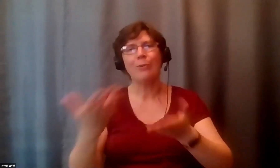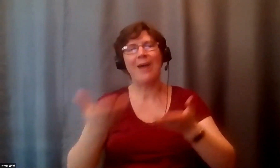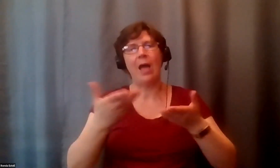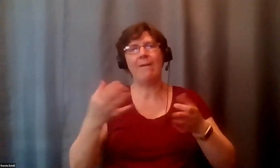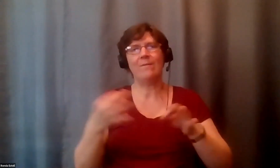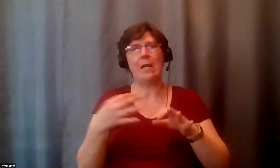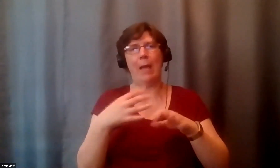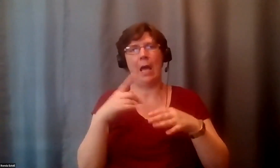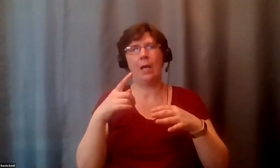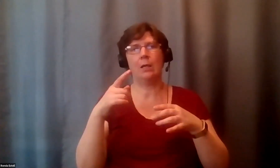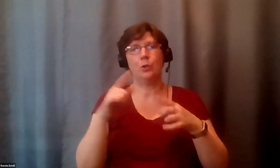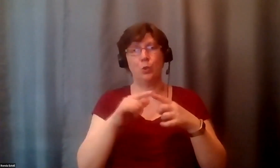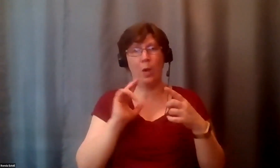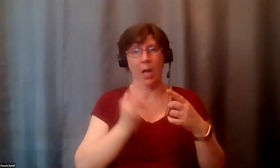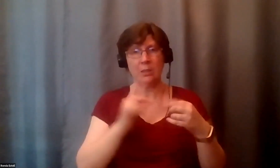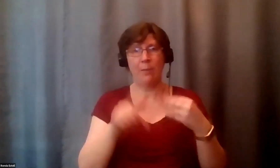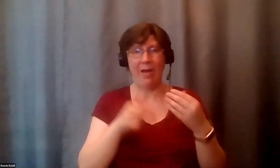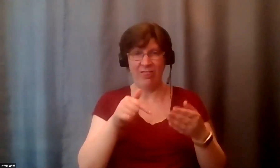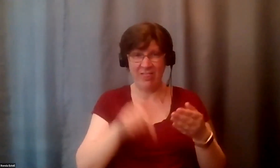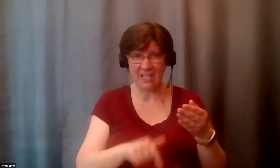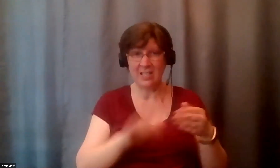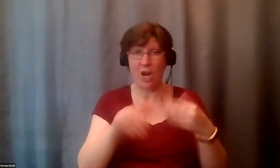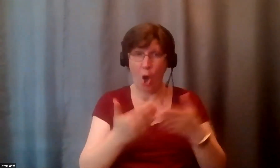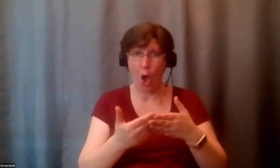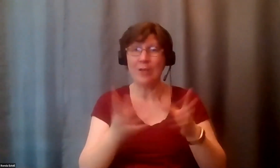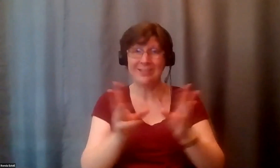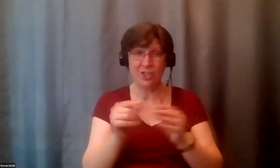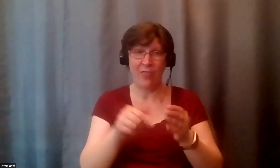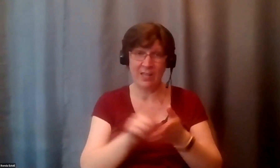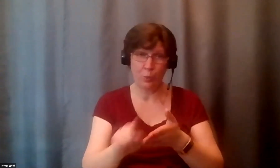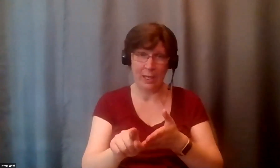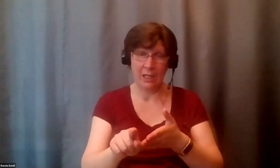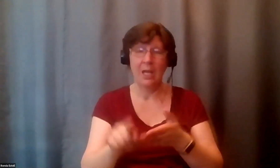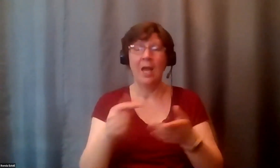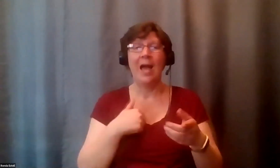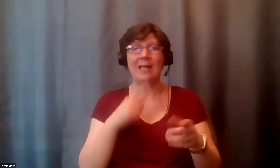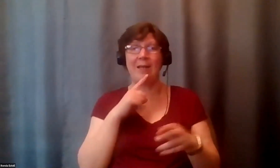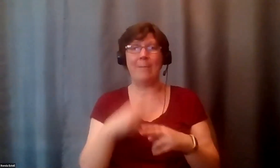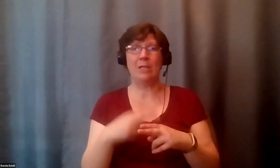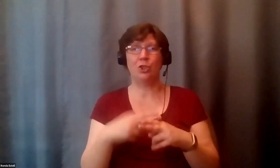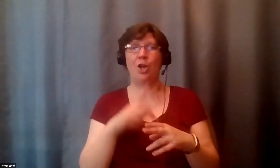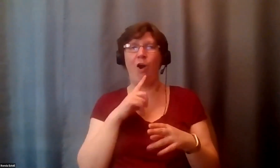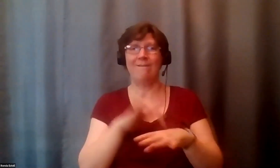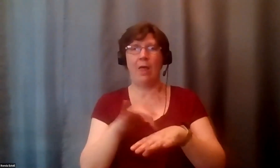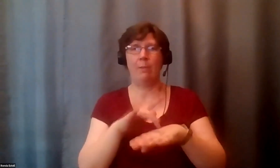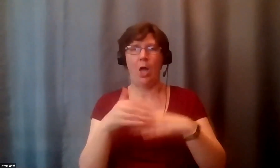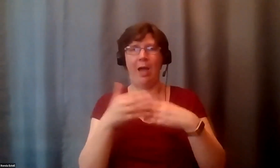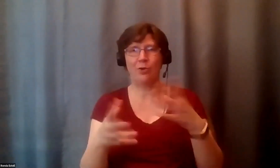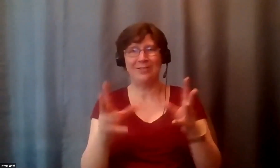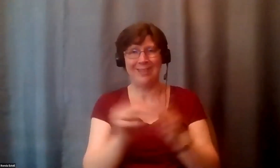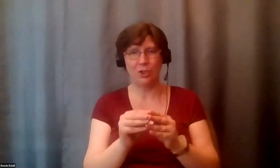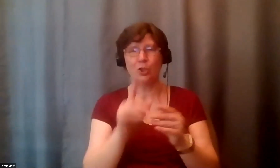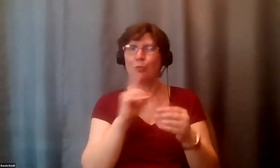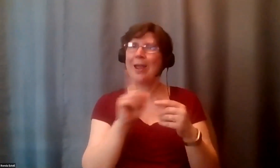about this and all the sessions this week. As I mentioned, we will be available after the session to answer